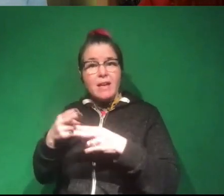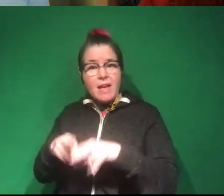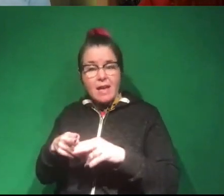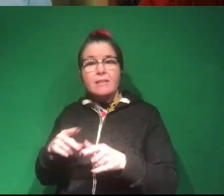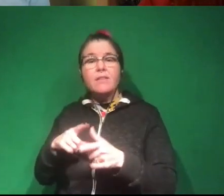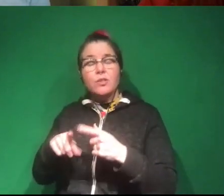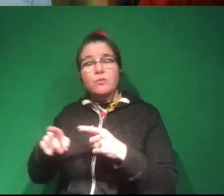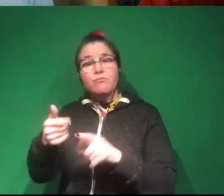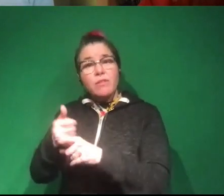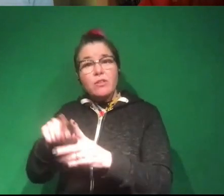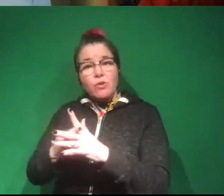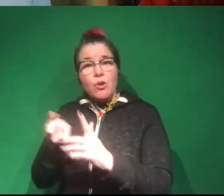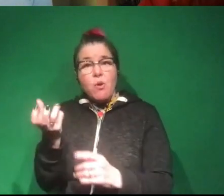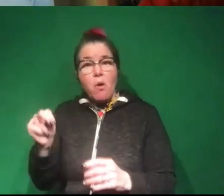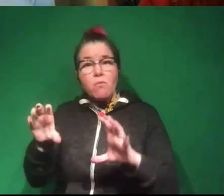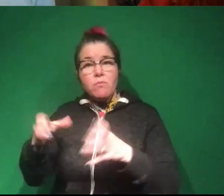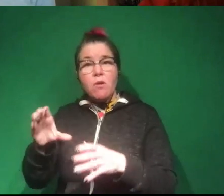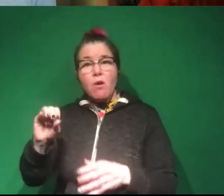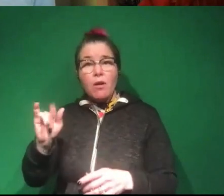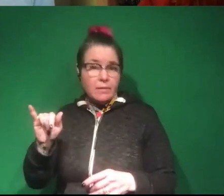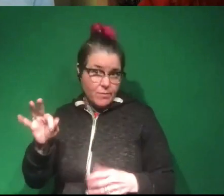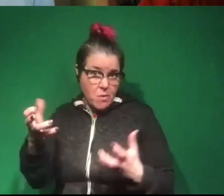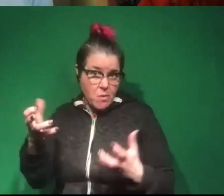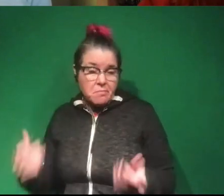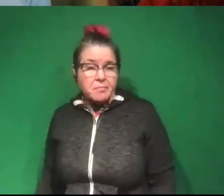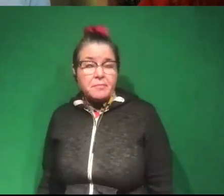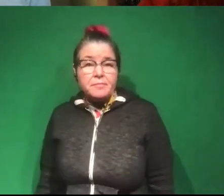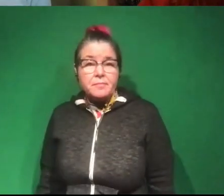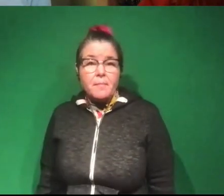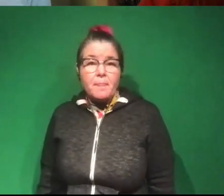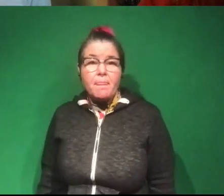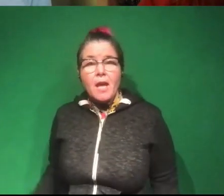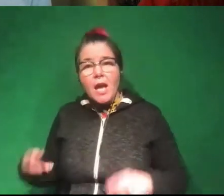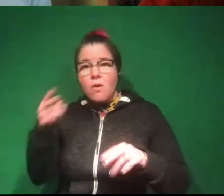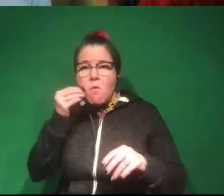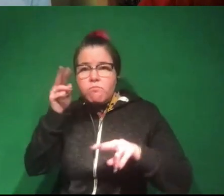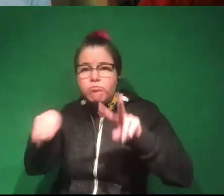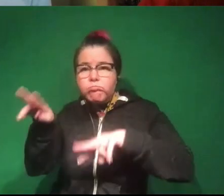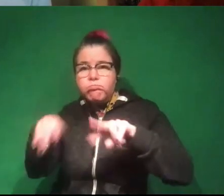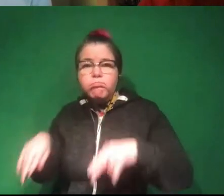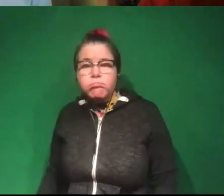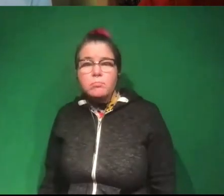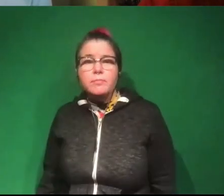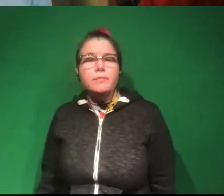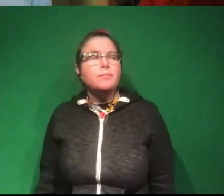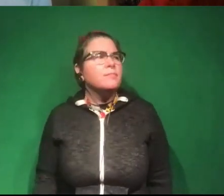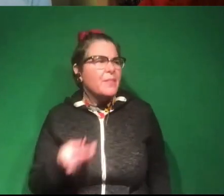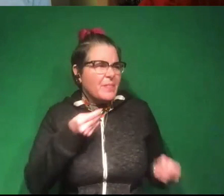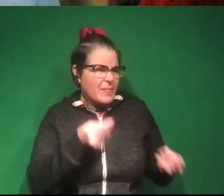ant colony. If that's something you're into, it can really help for home observation. Super cool. What would you feed